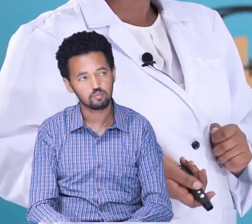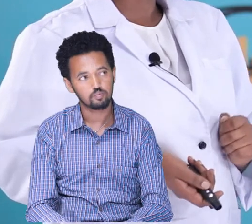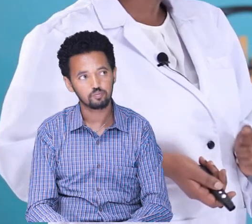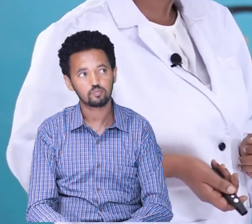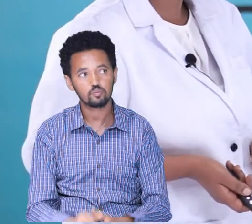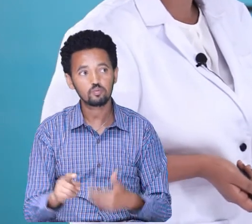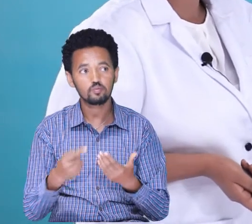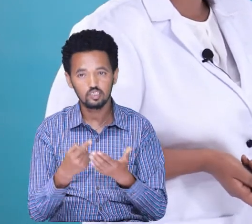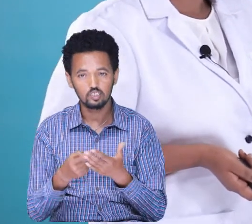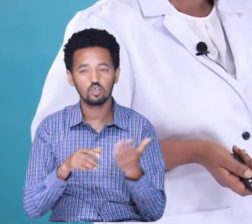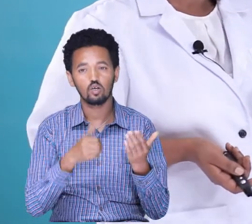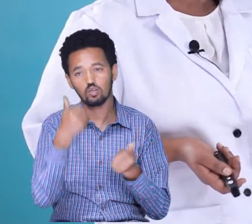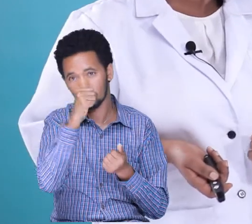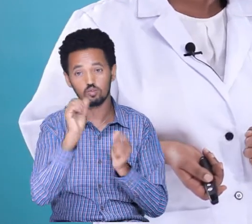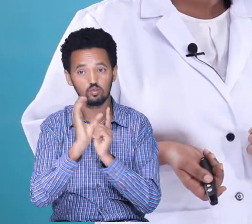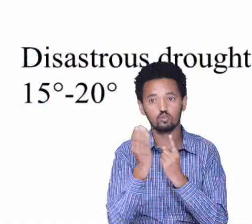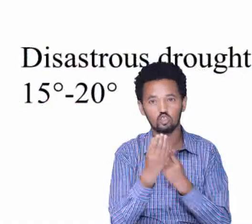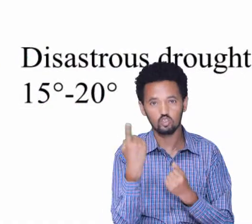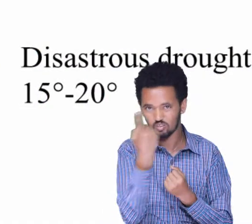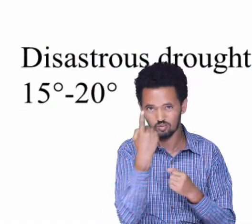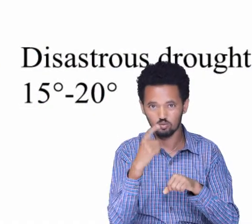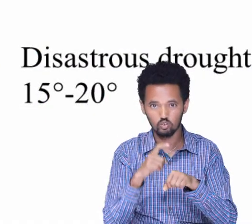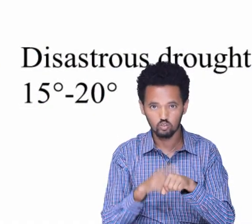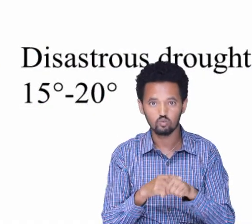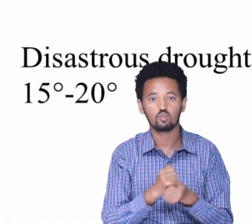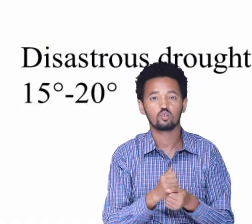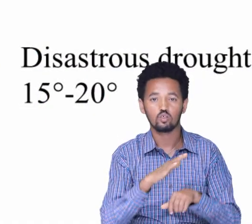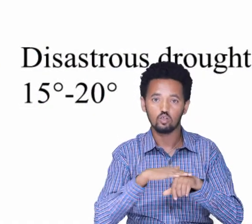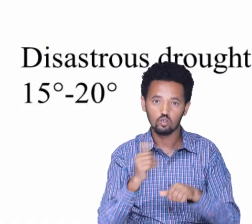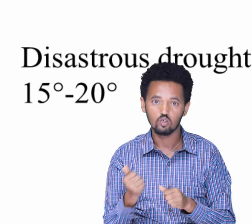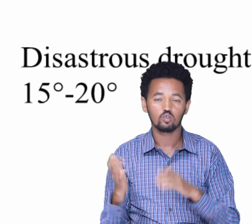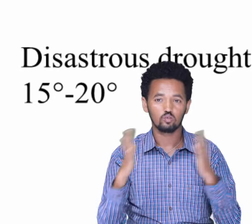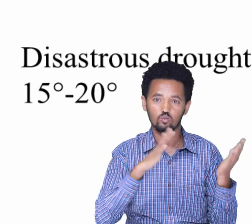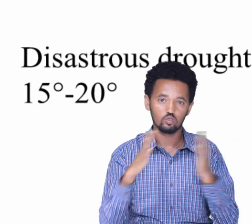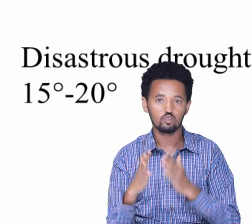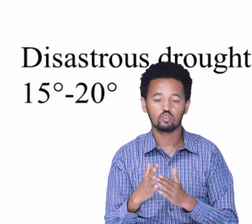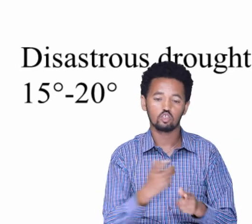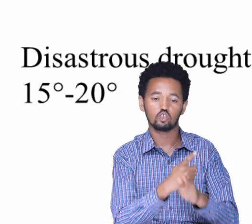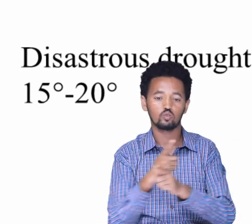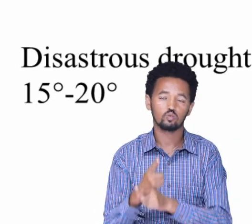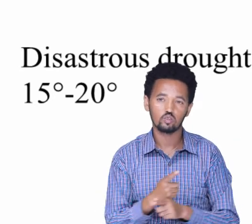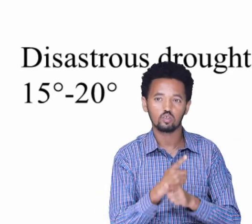Drought is a condition of unusually dry weather within a geographical region.